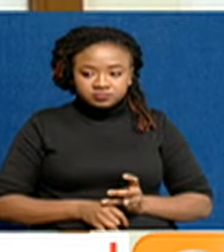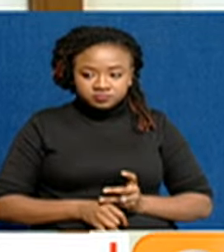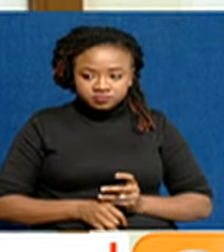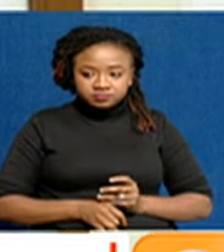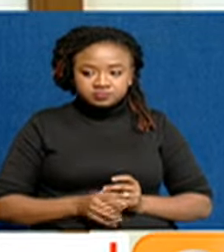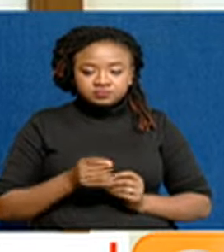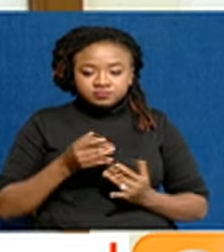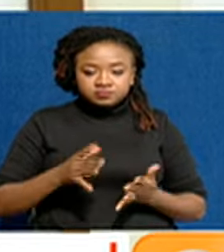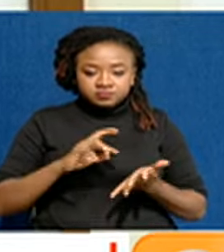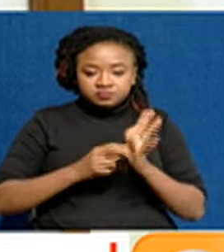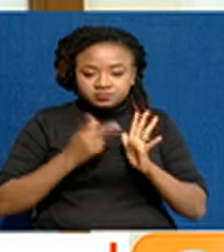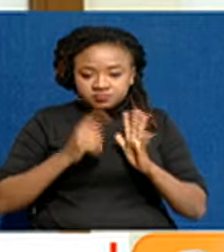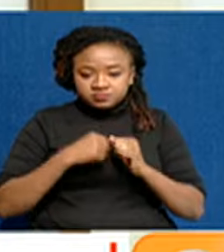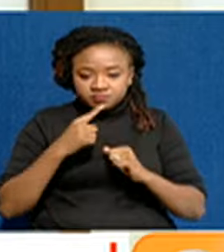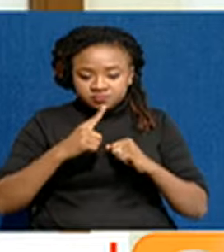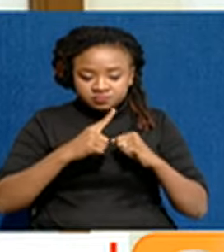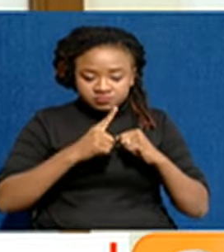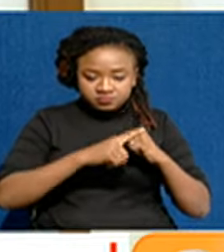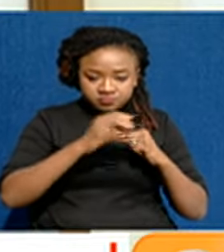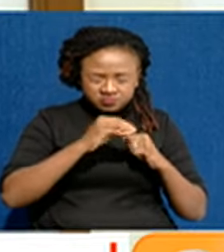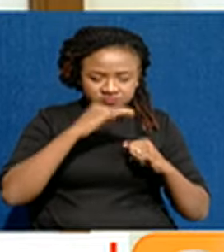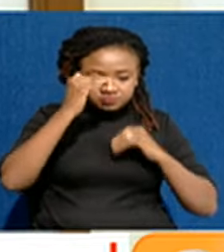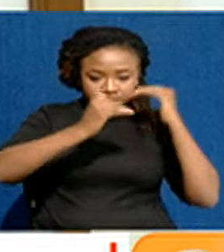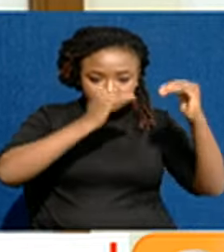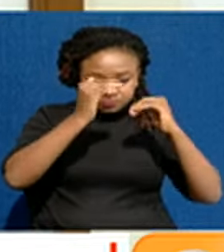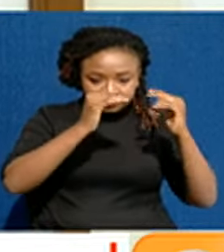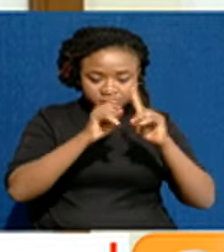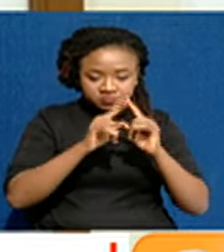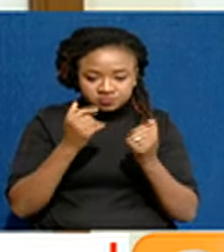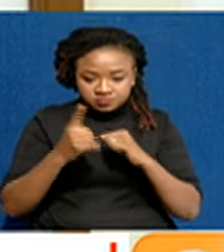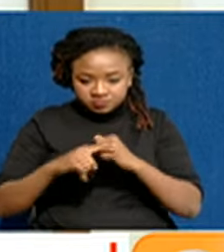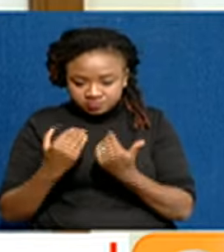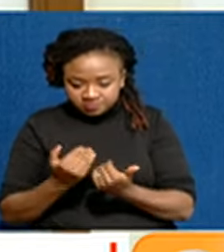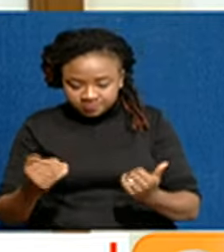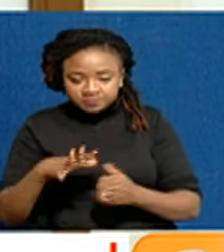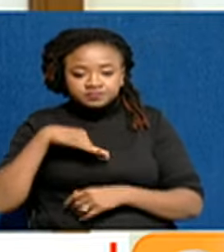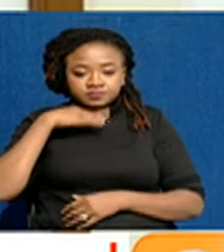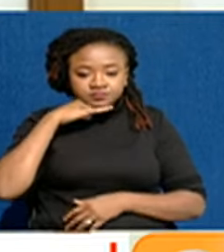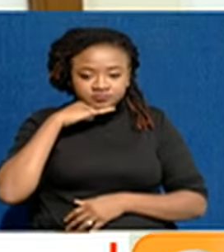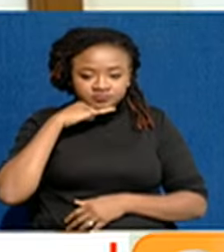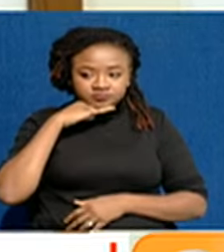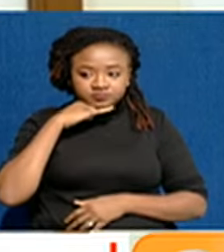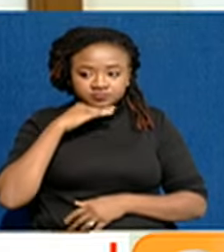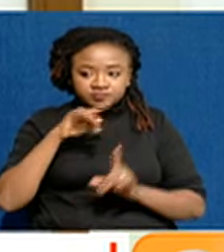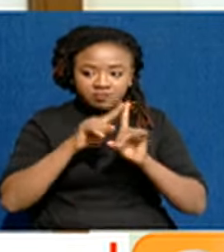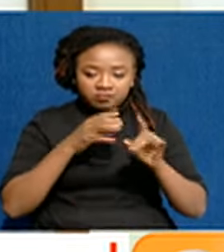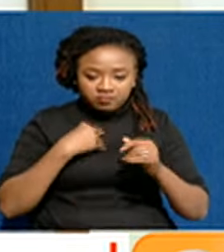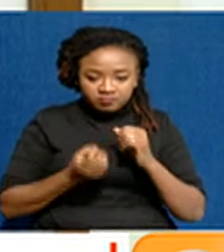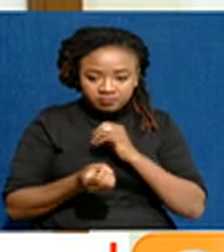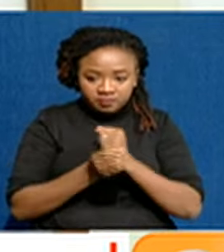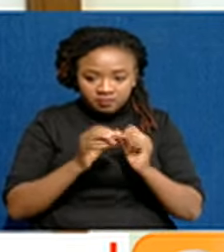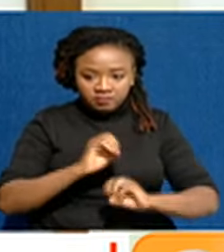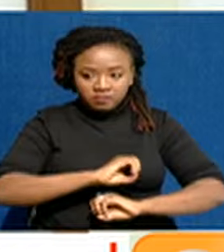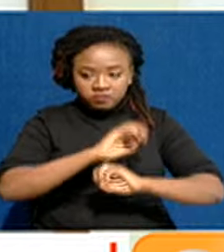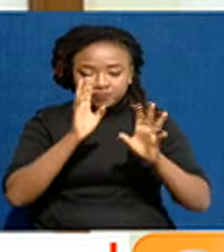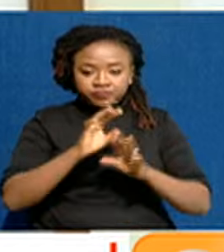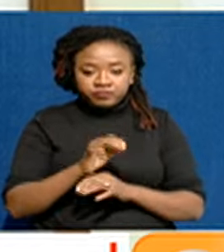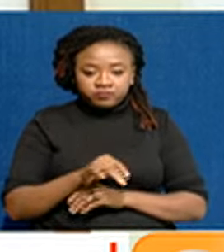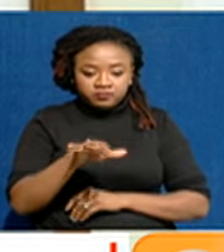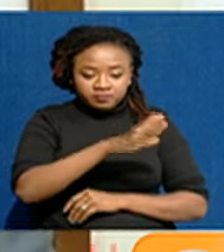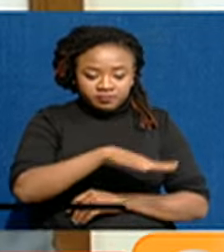adults and 6 children. And also, let me also clarify very clearly, so that it is very clear, the